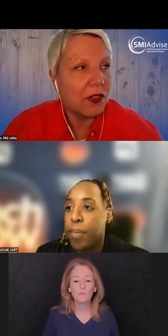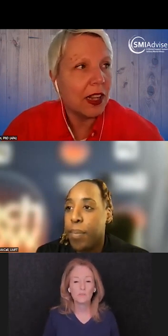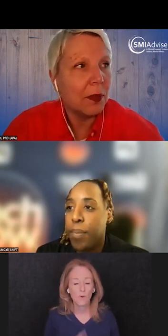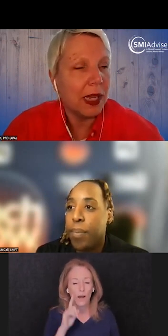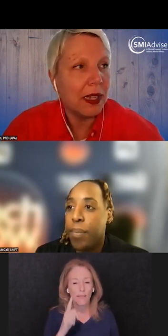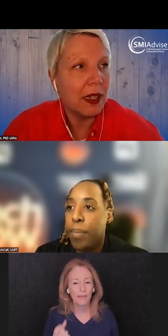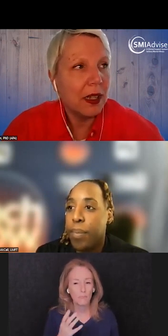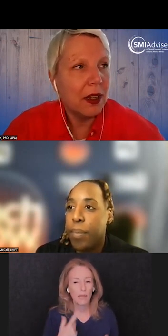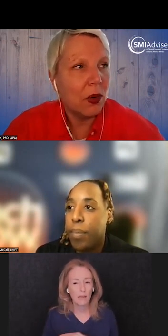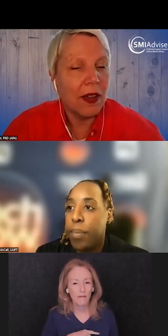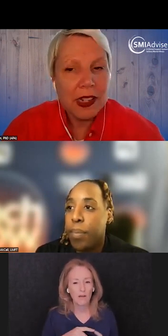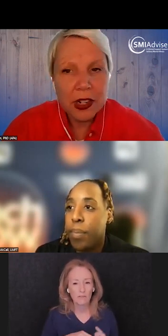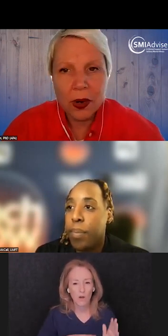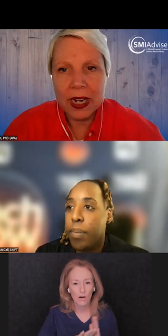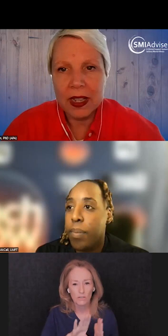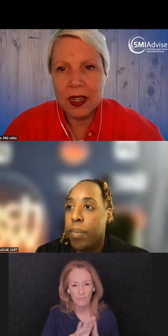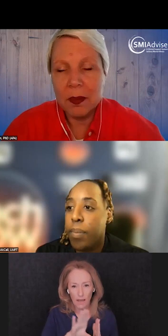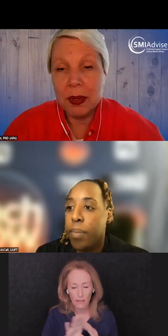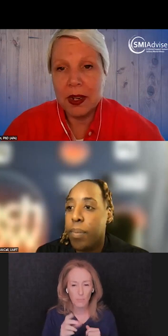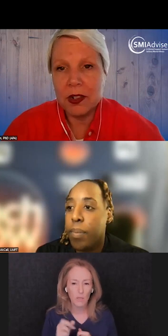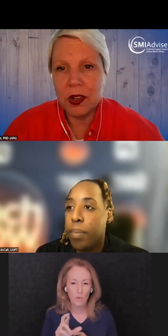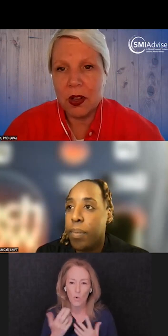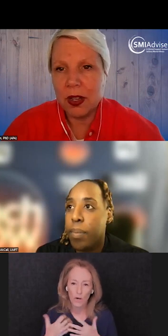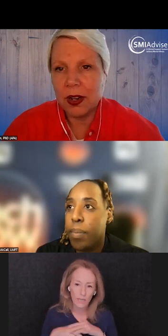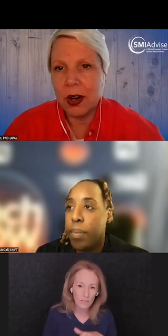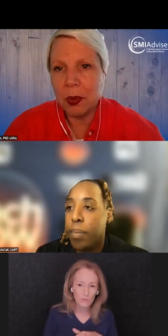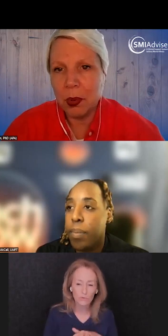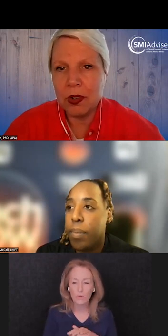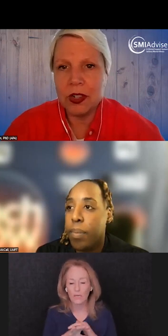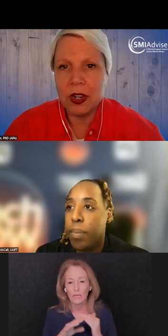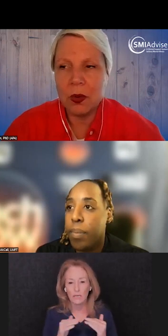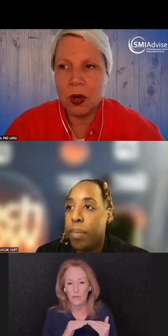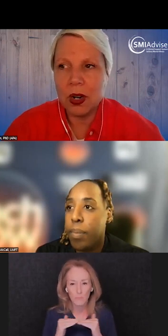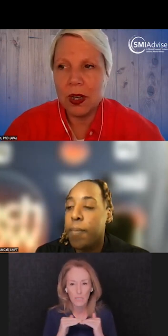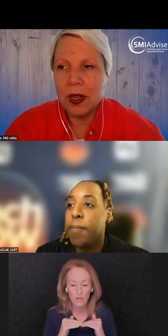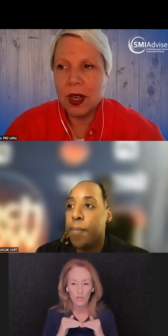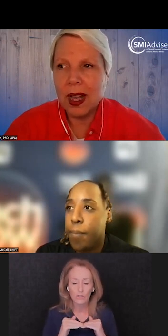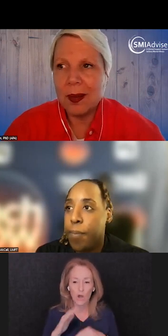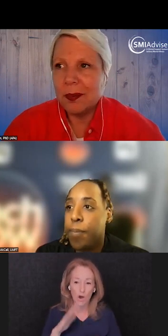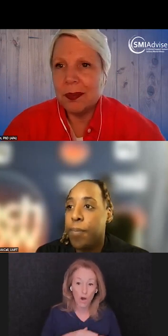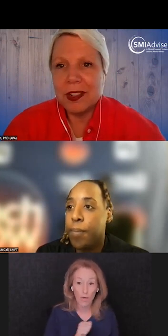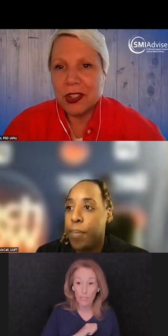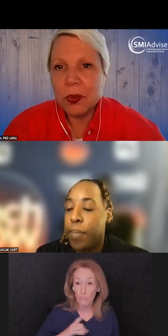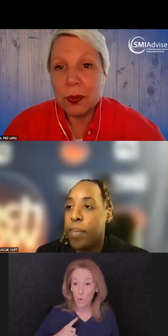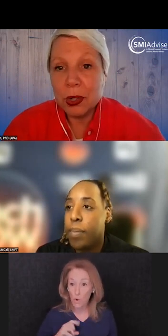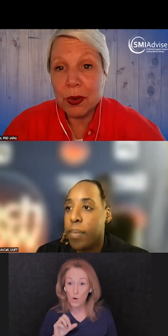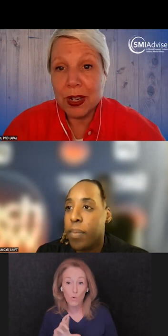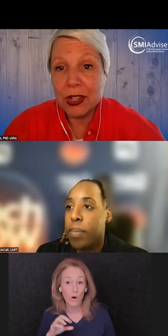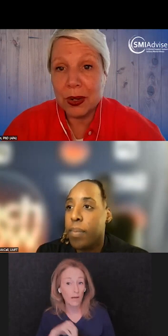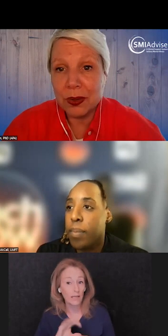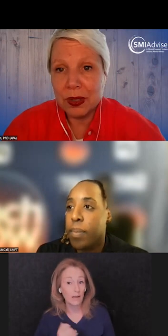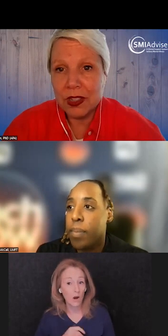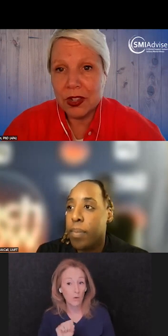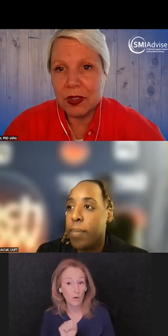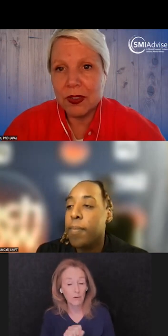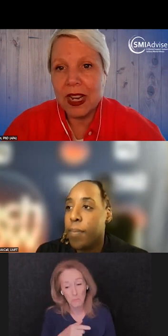are developing or have integrated peers on our boards and in our work, but there's still room to grow there